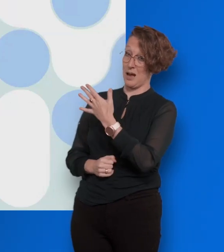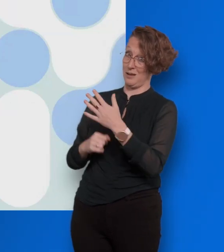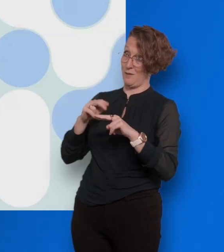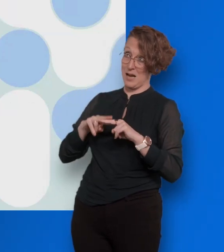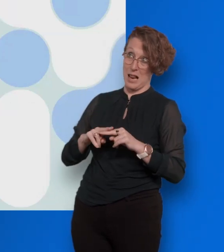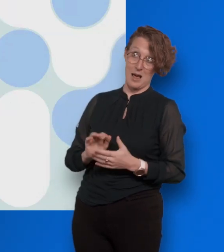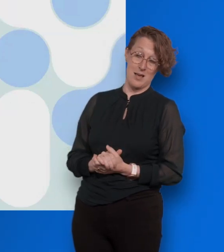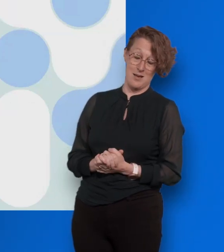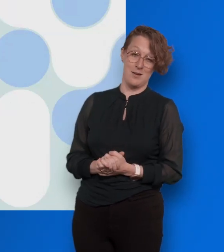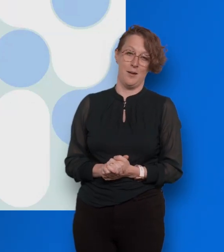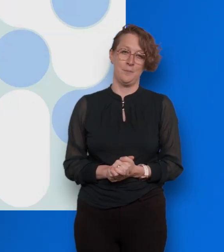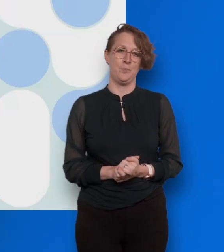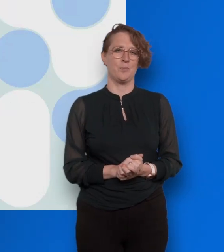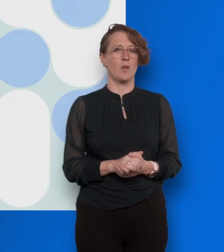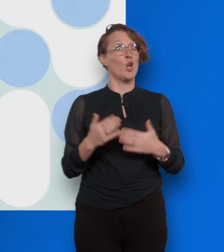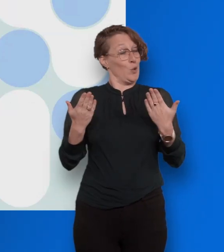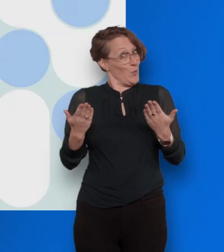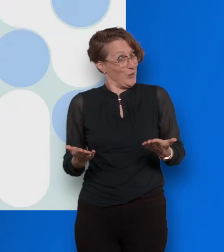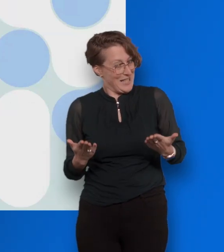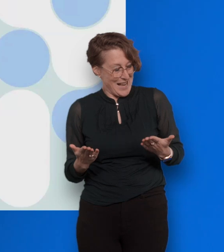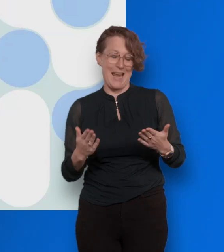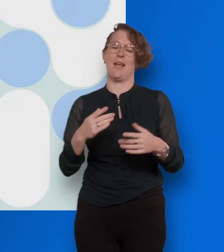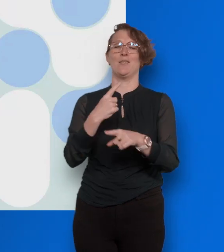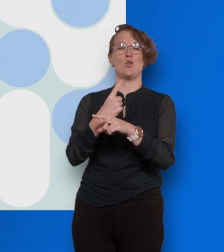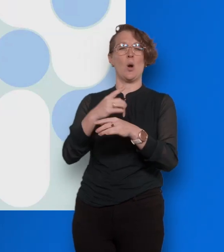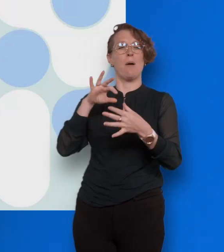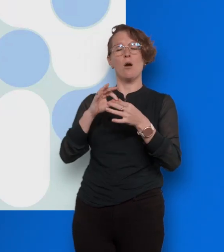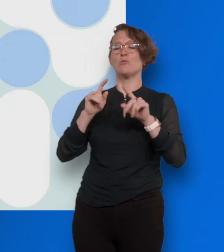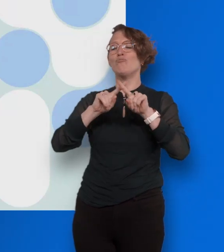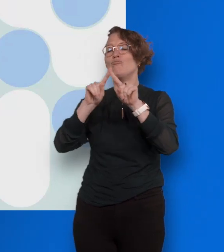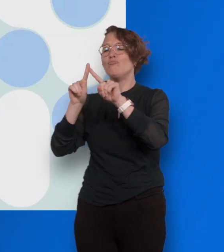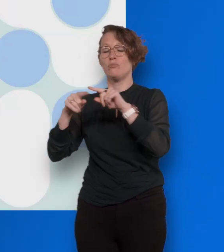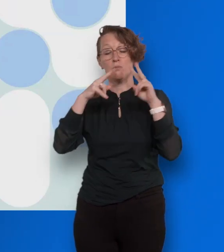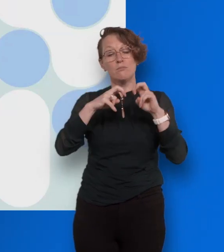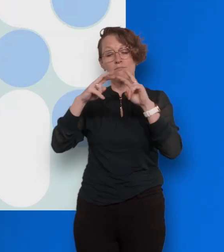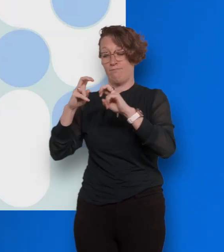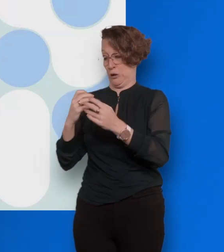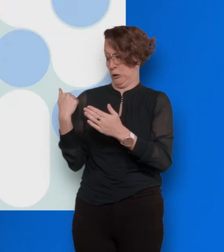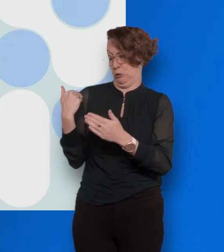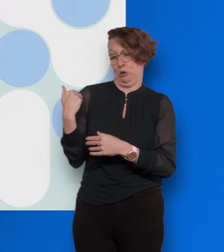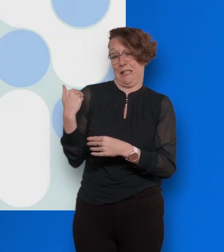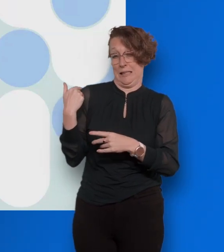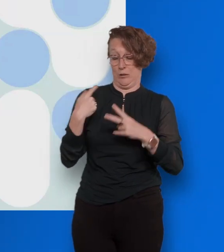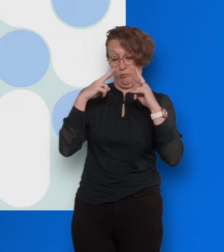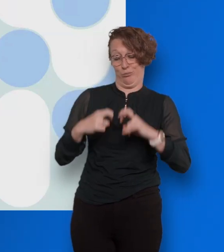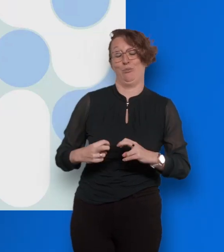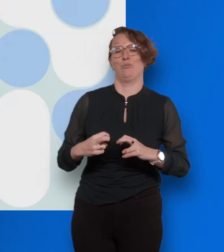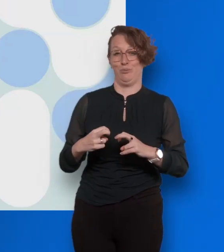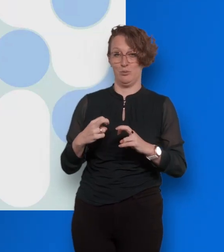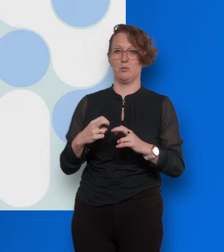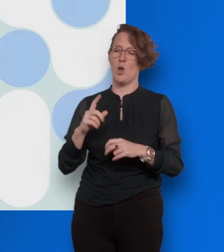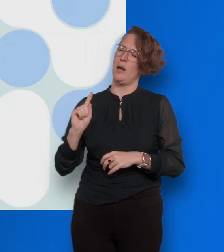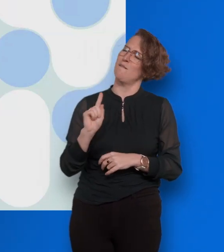Vanilla. So today we'll hear about studies that have been conducted very recently that show us